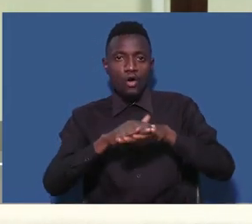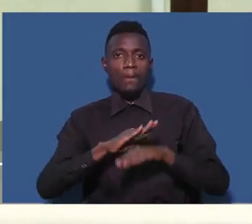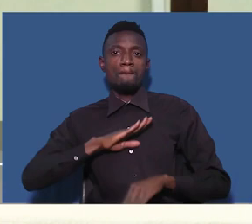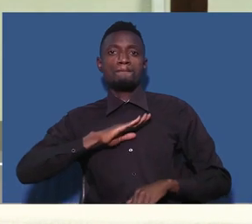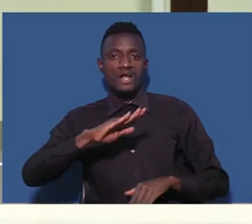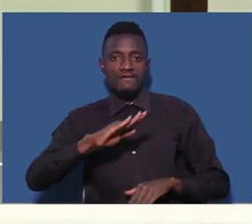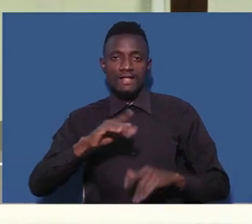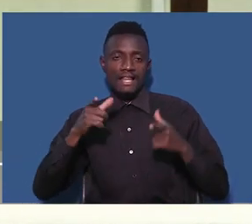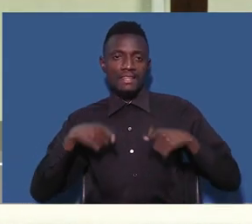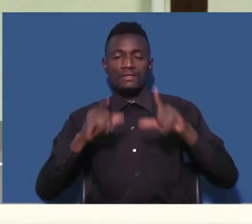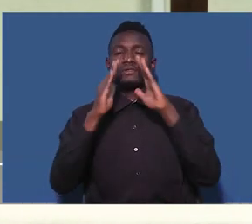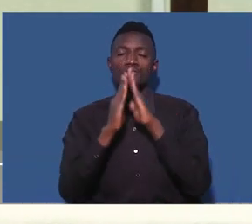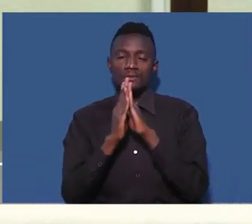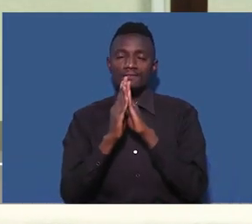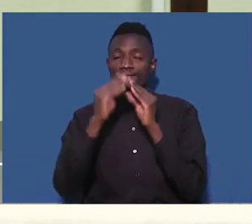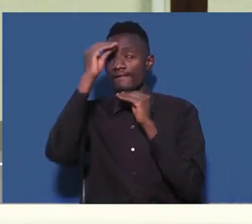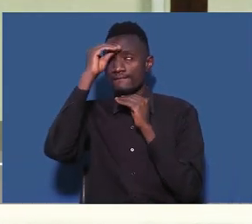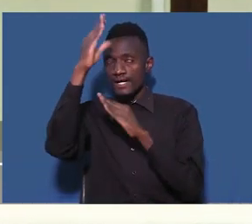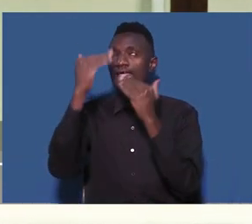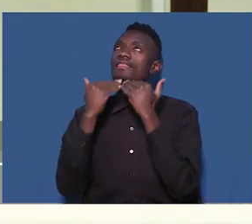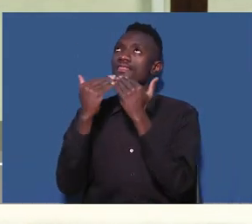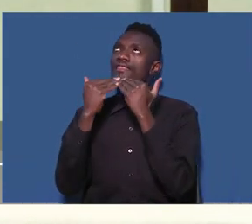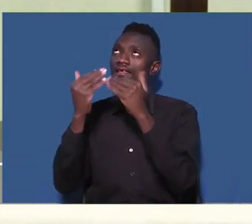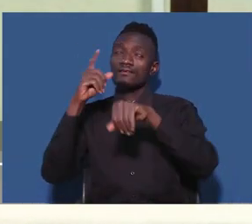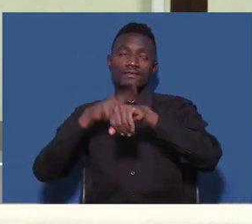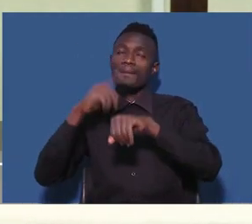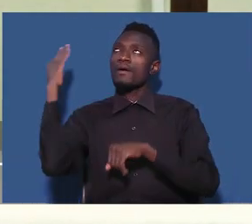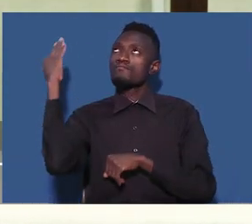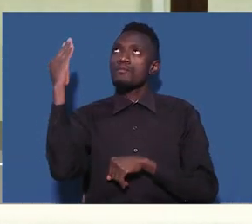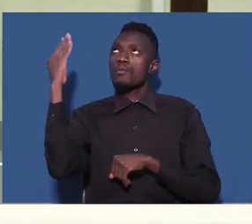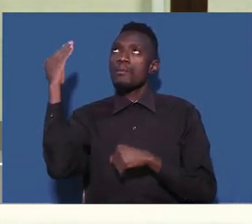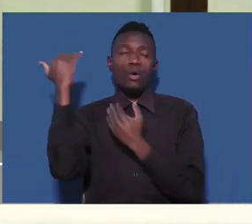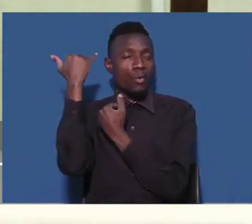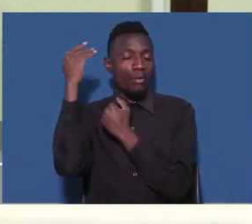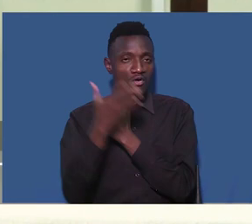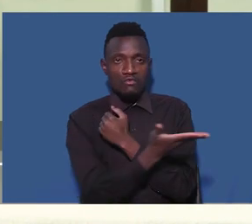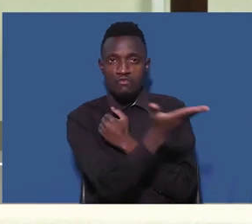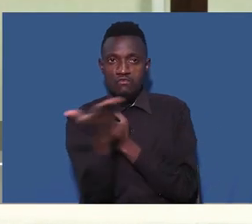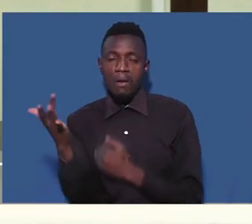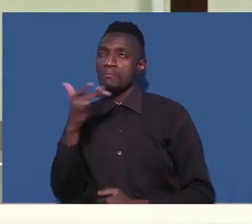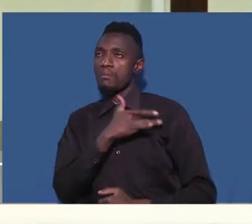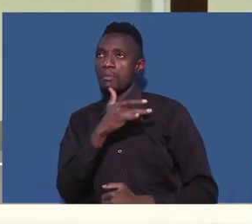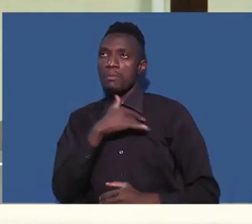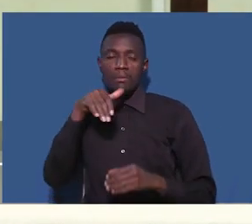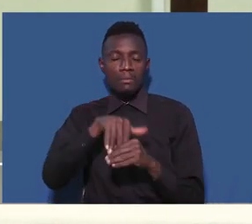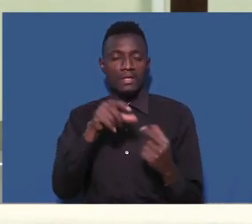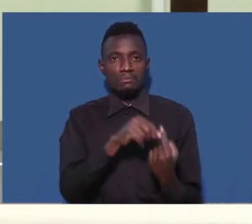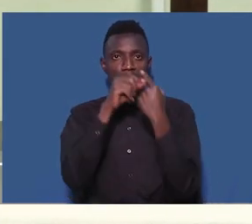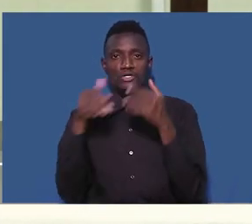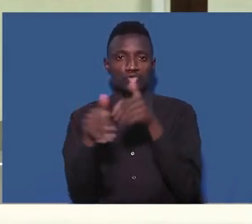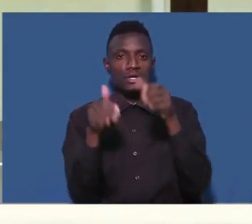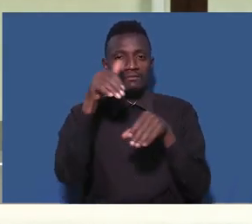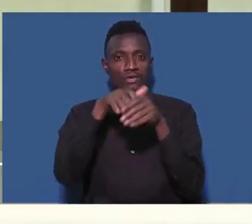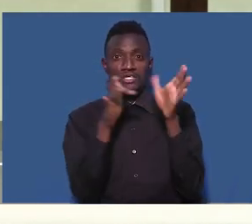morning. Grant that the words that I share today minister to your people in a very special way. In Jesus' name we pray.